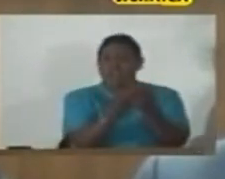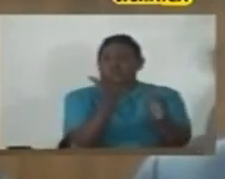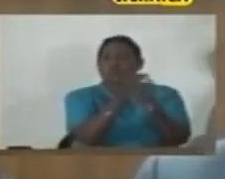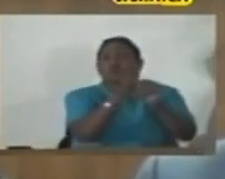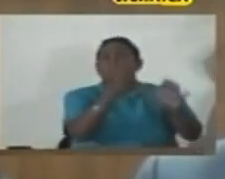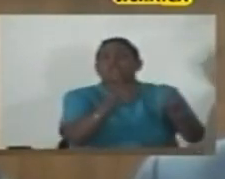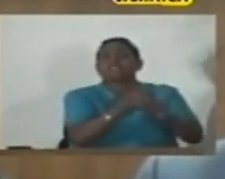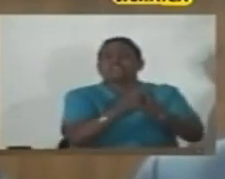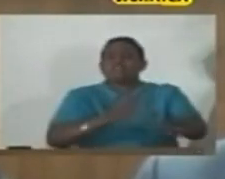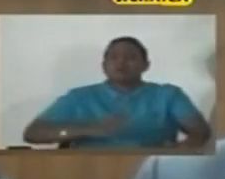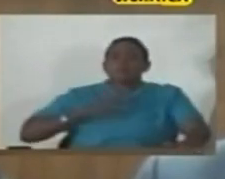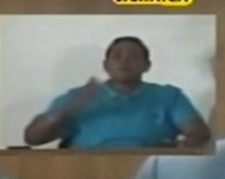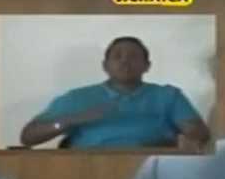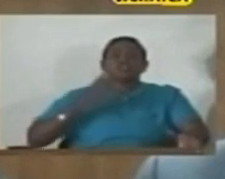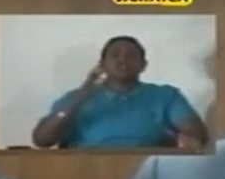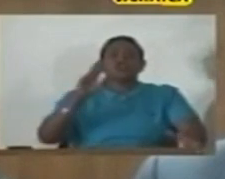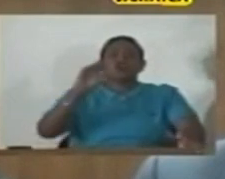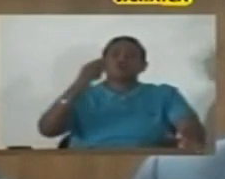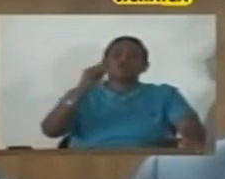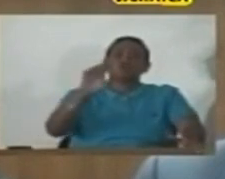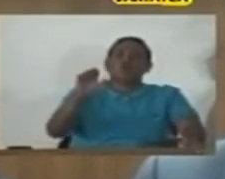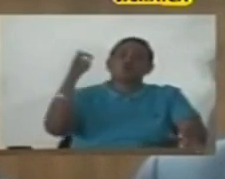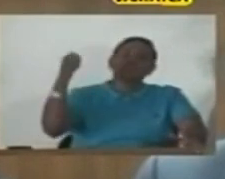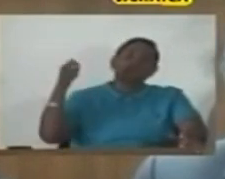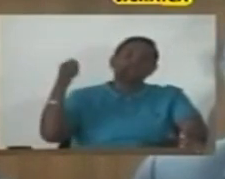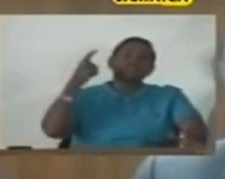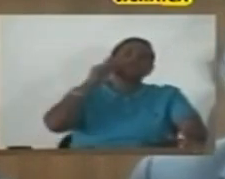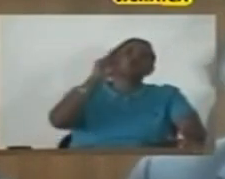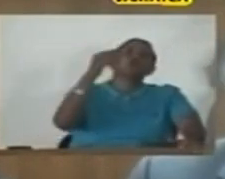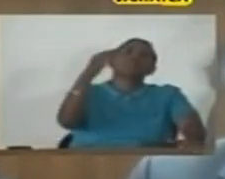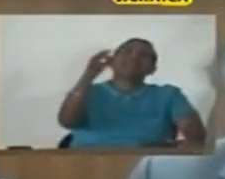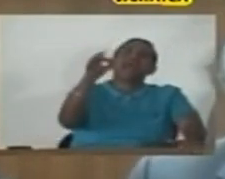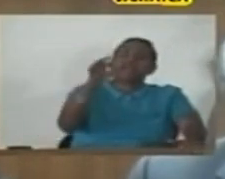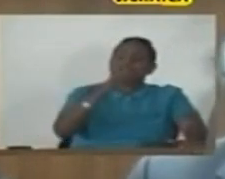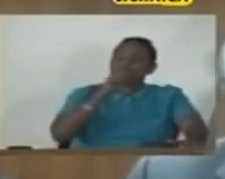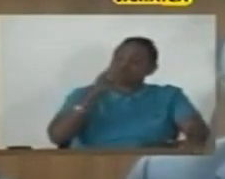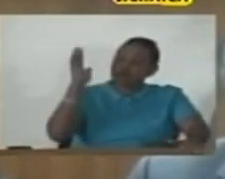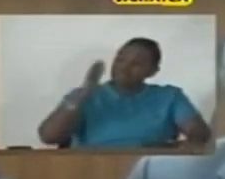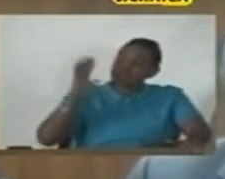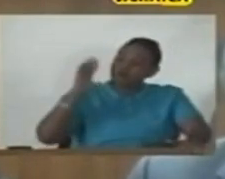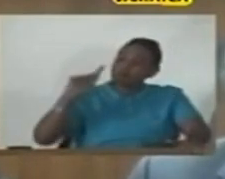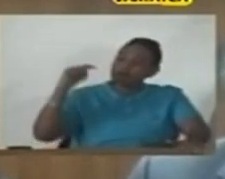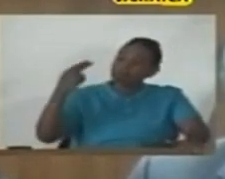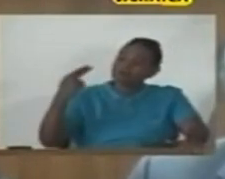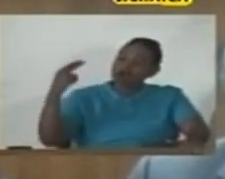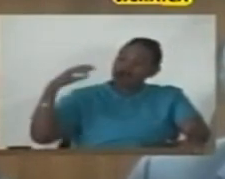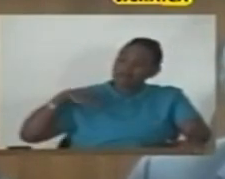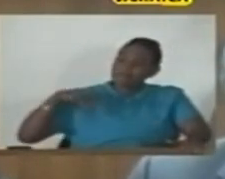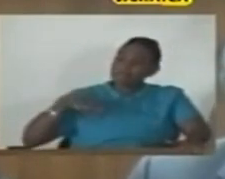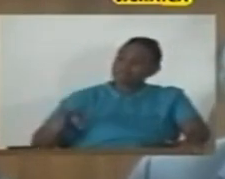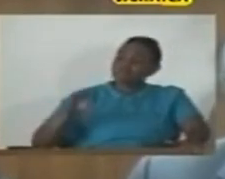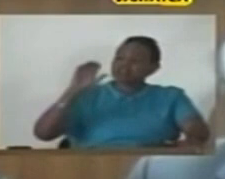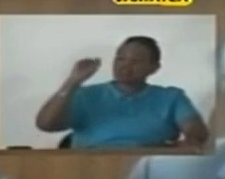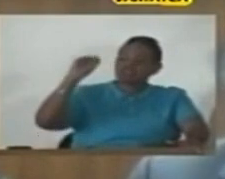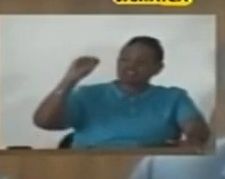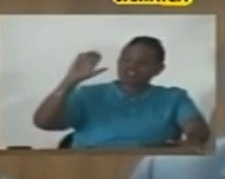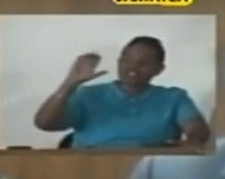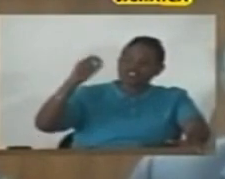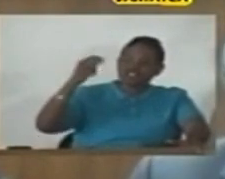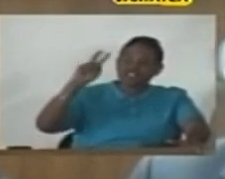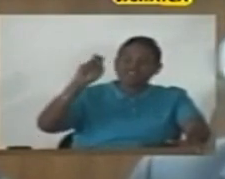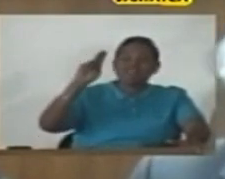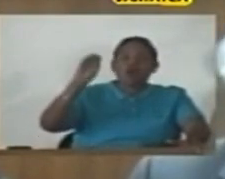the prestigious Rhodes Scholarship for 2019 was former PATH beneficiary Mr. Shavano